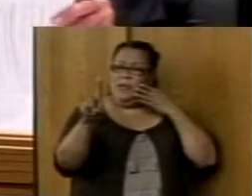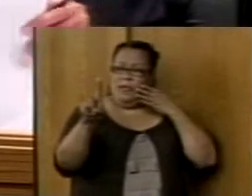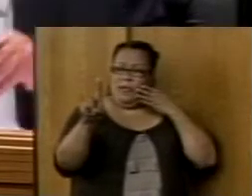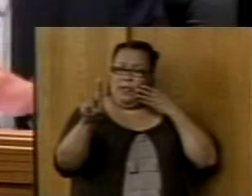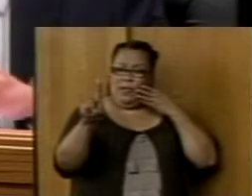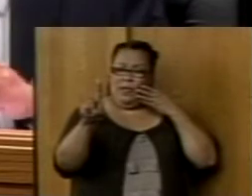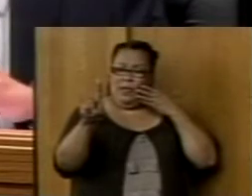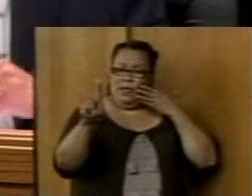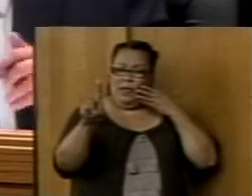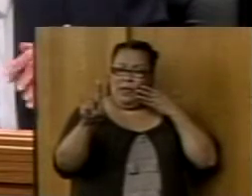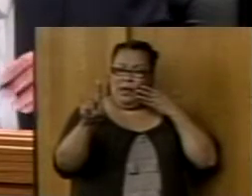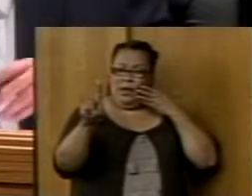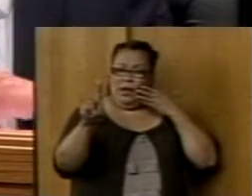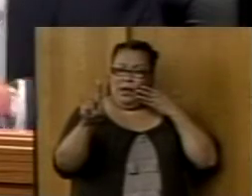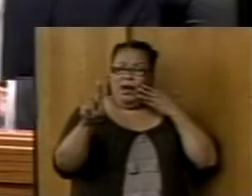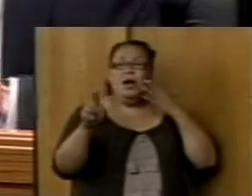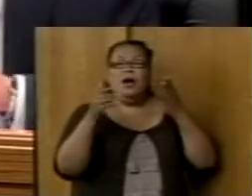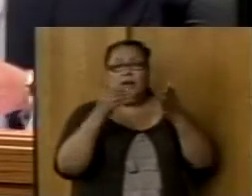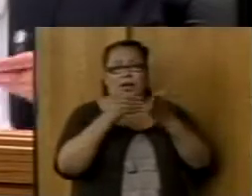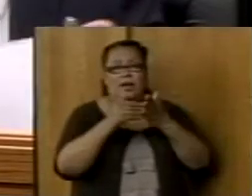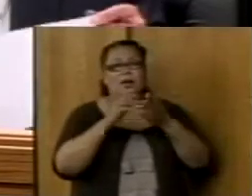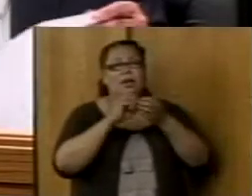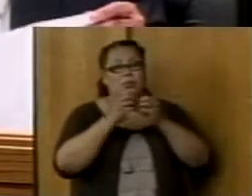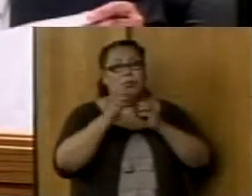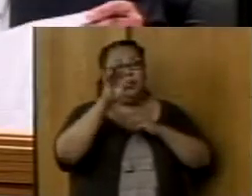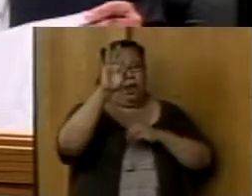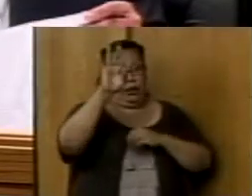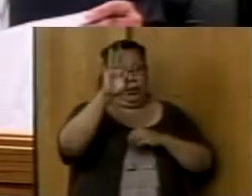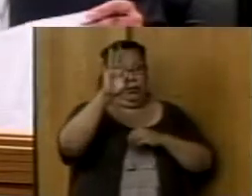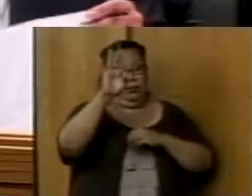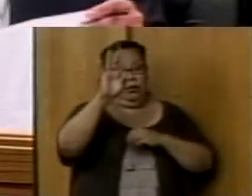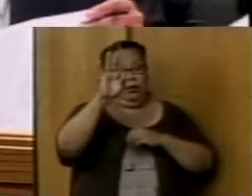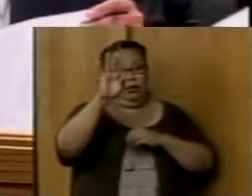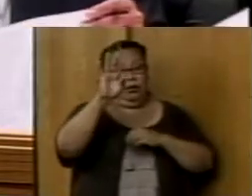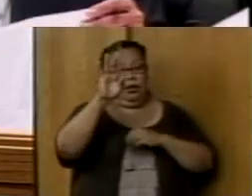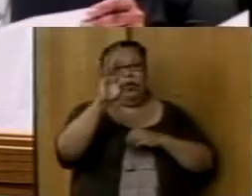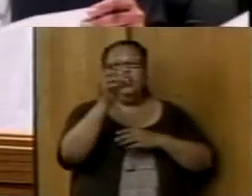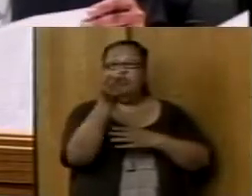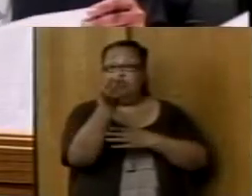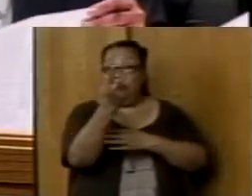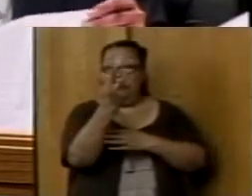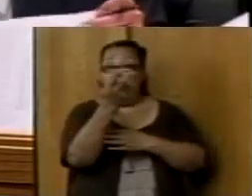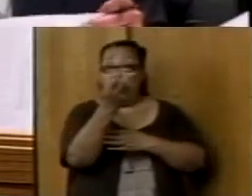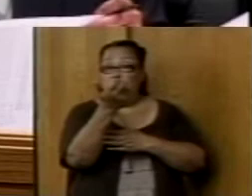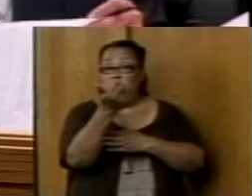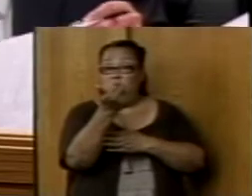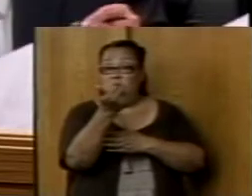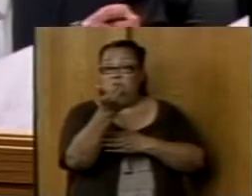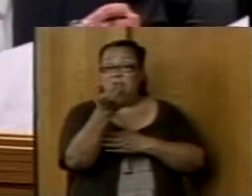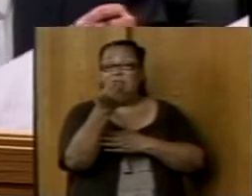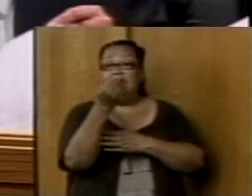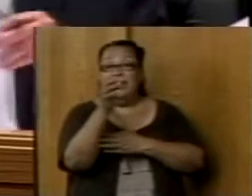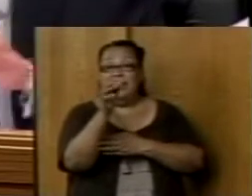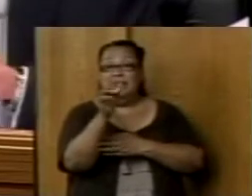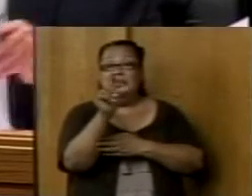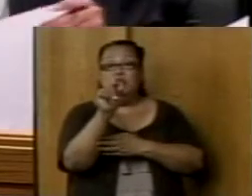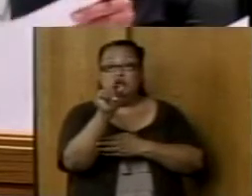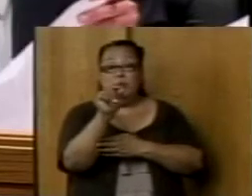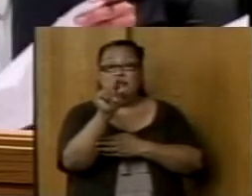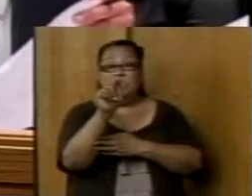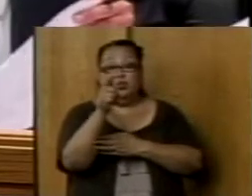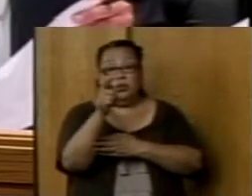pulled. So one more time, number 9, 12, 13, 19, 20,